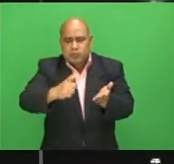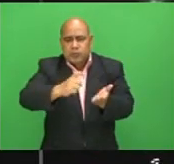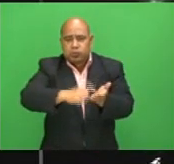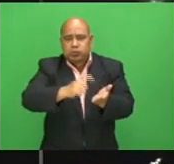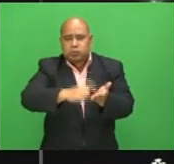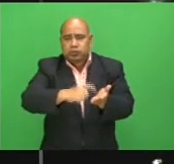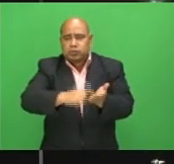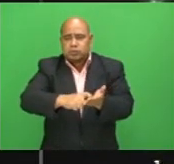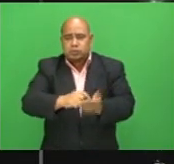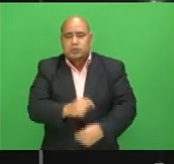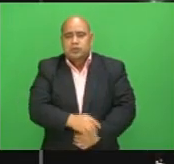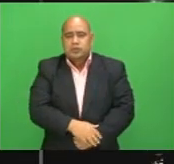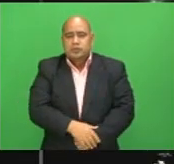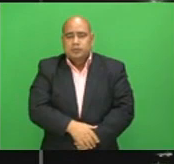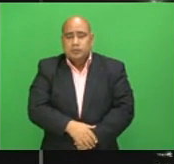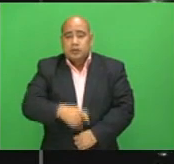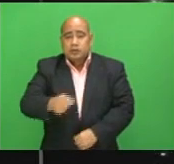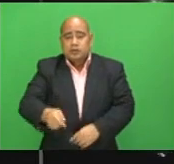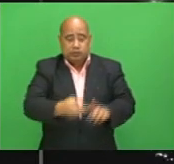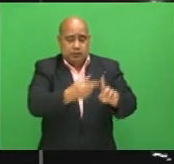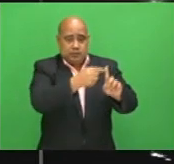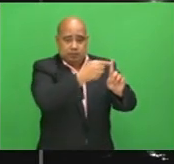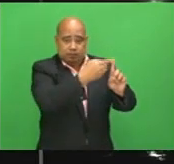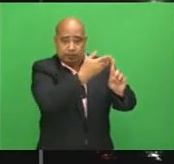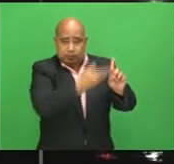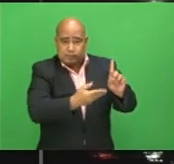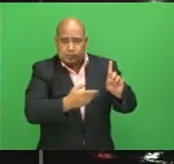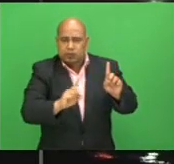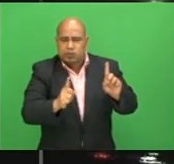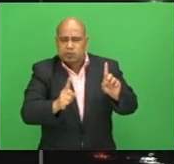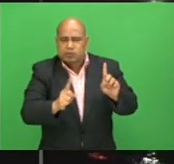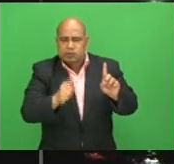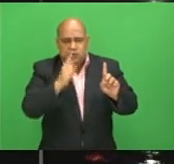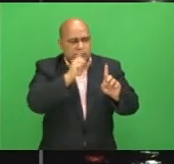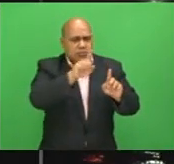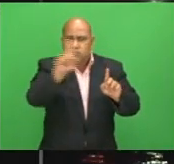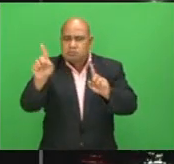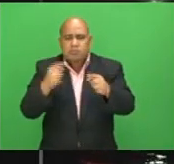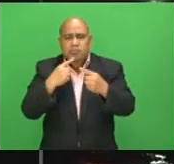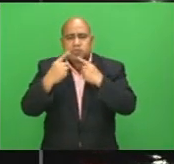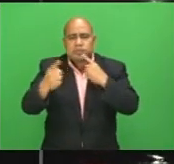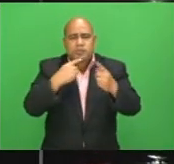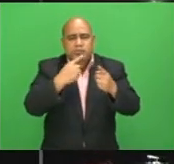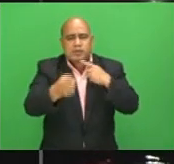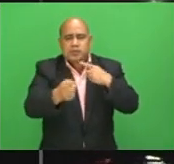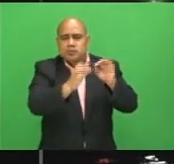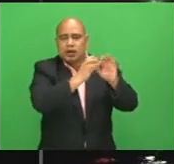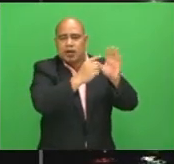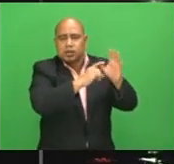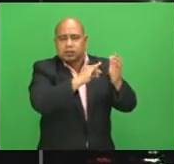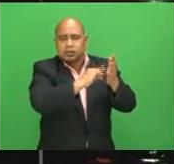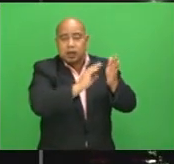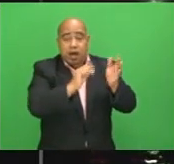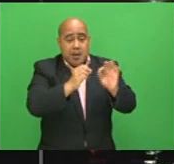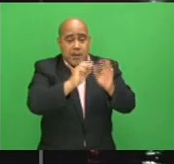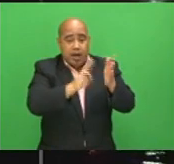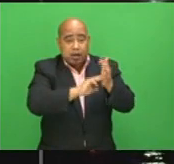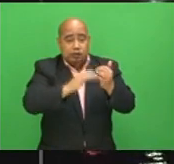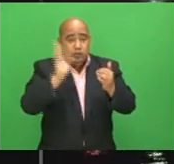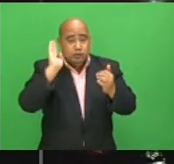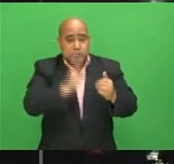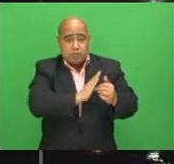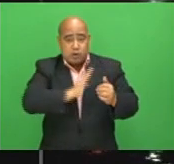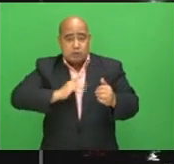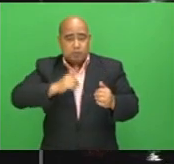made the comment following a request from the Ballantyne Memorial School Board during a Talanoa session yesterday to waive a portion of